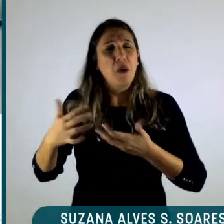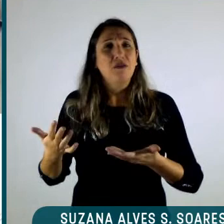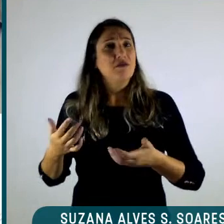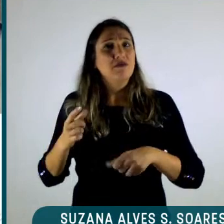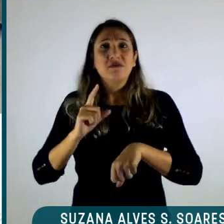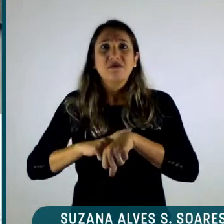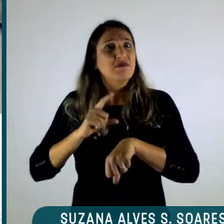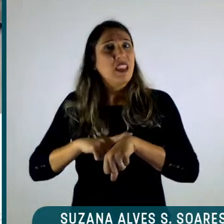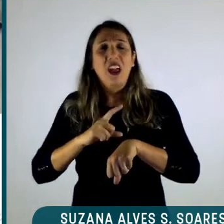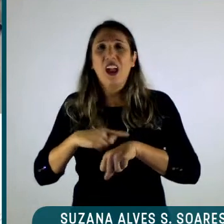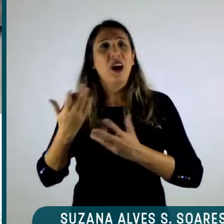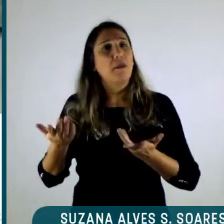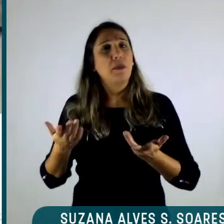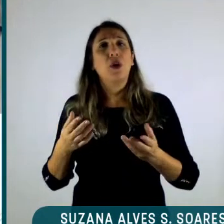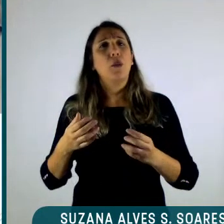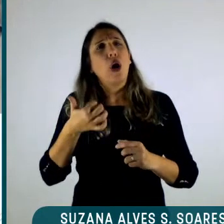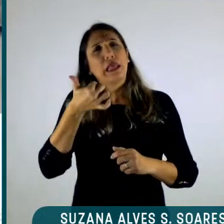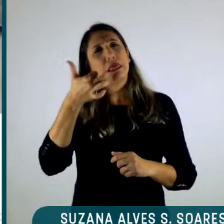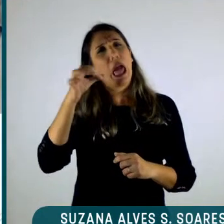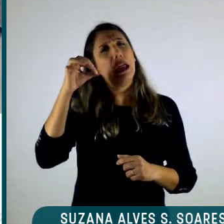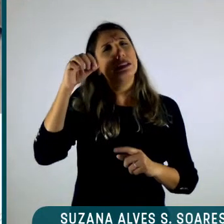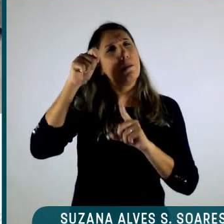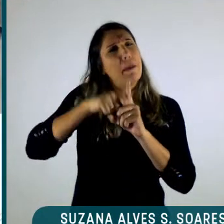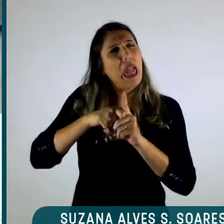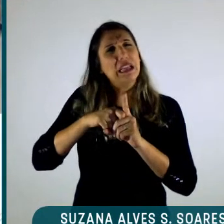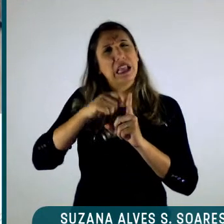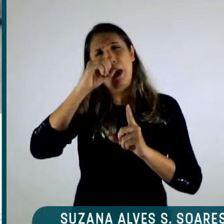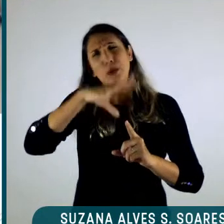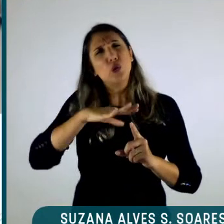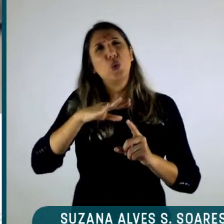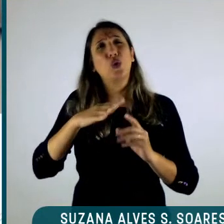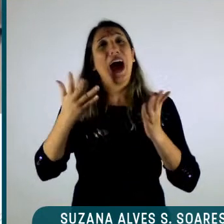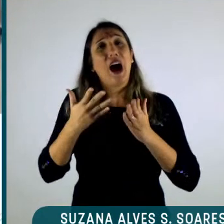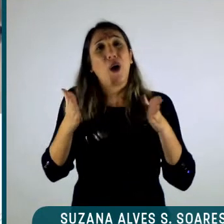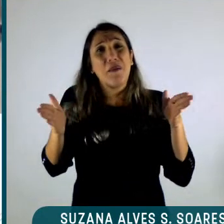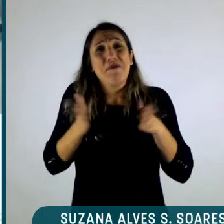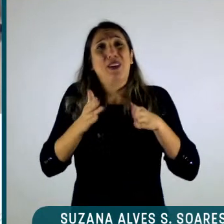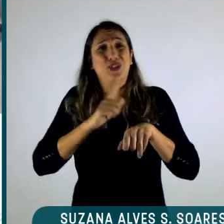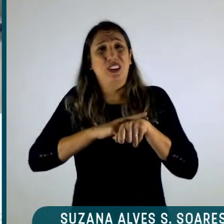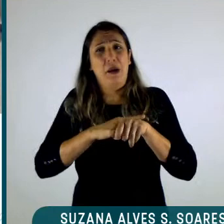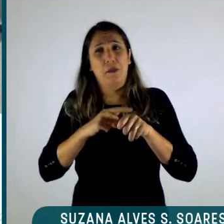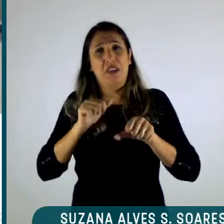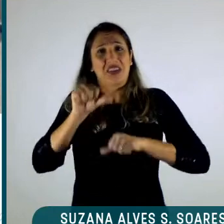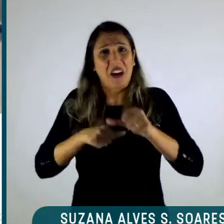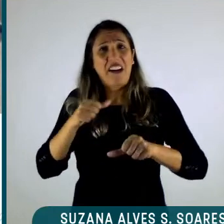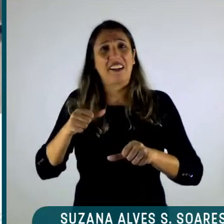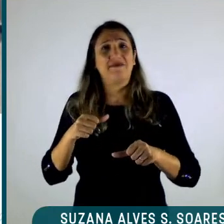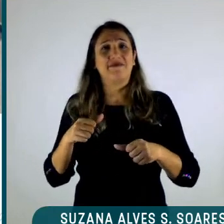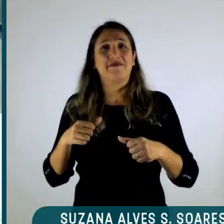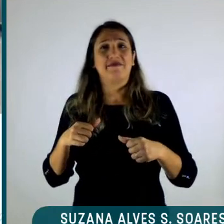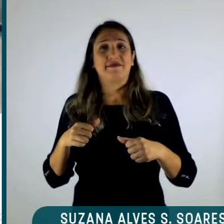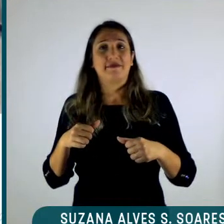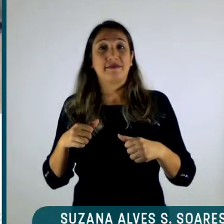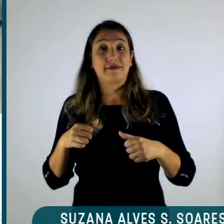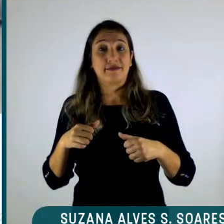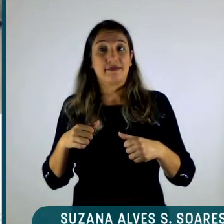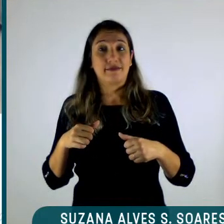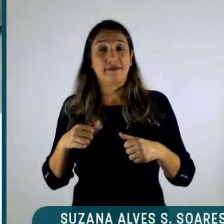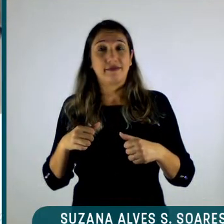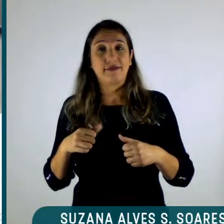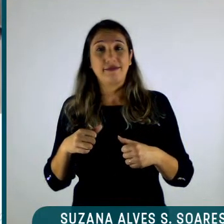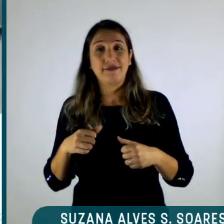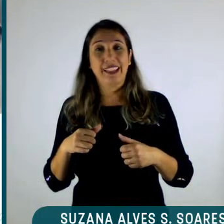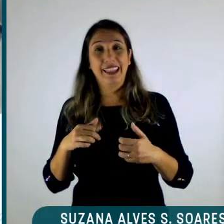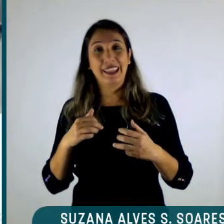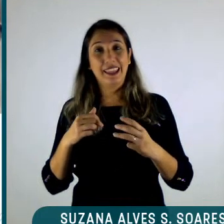13 ministers in 10 months. Well, 10 months, now it is much less.